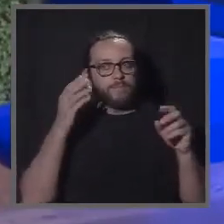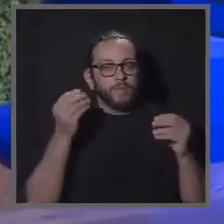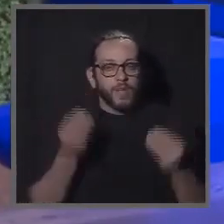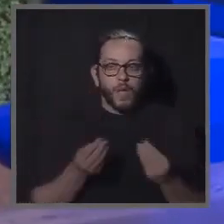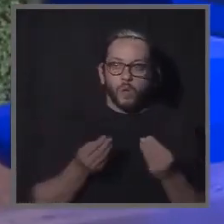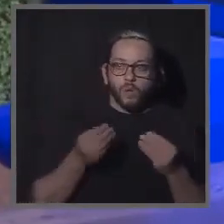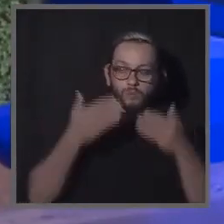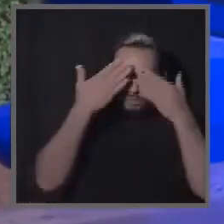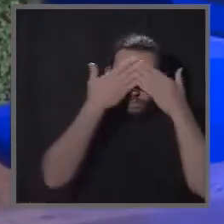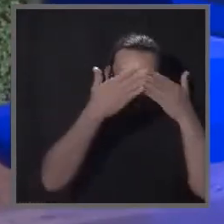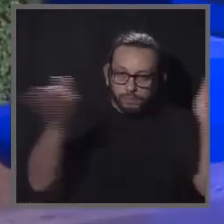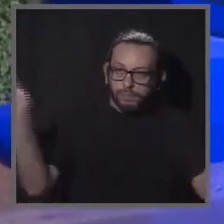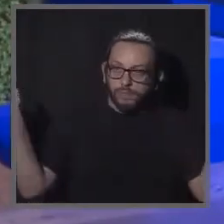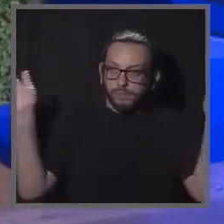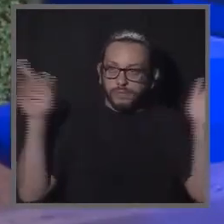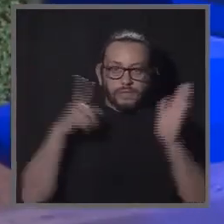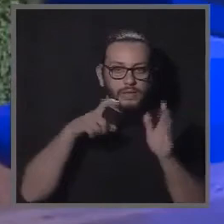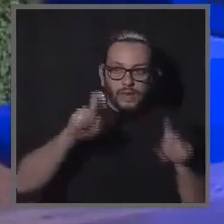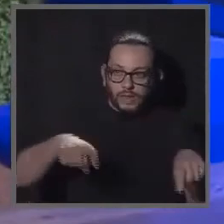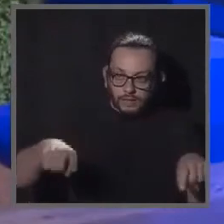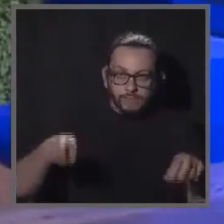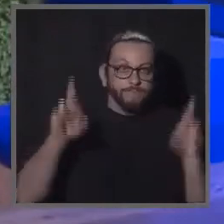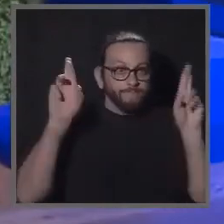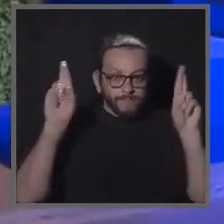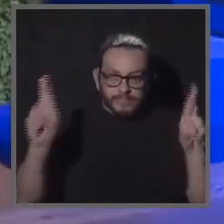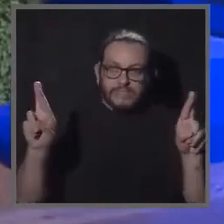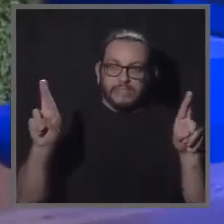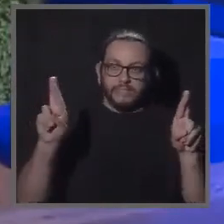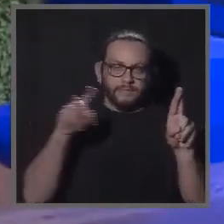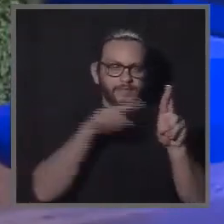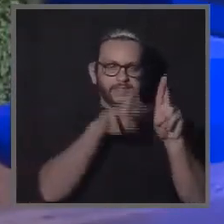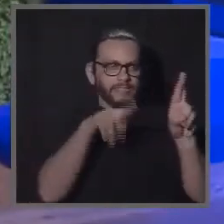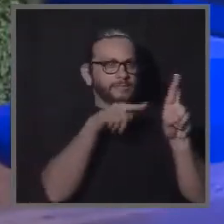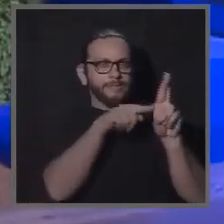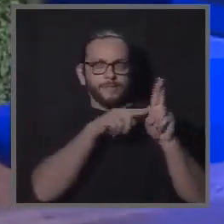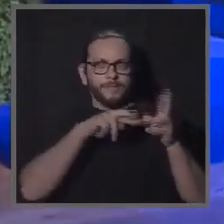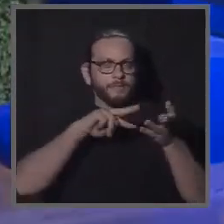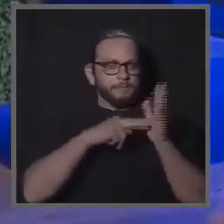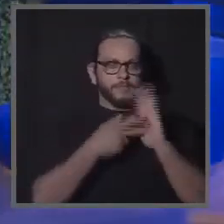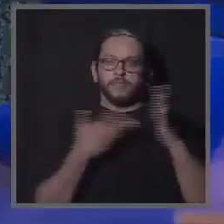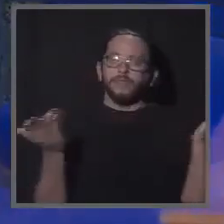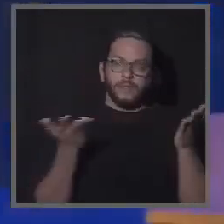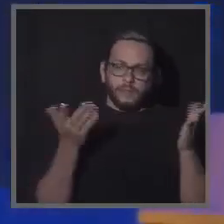hope. And hopes needs creativity to be